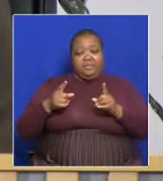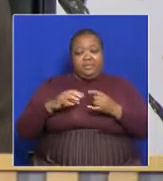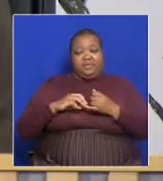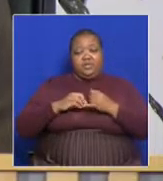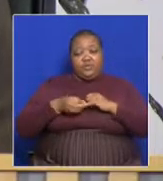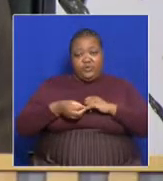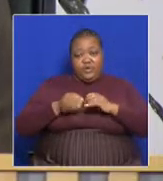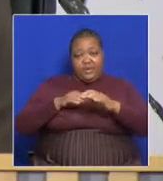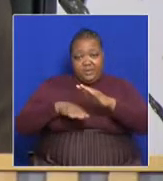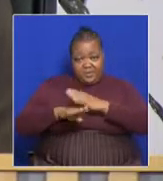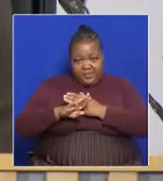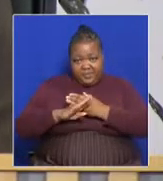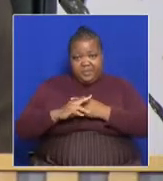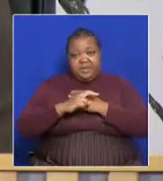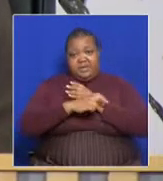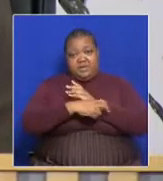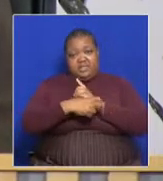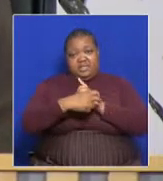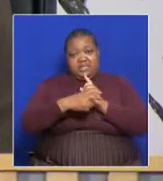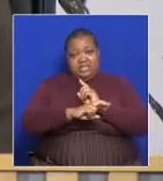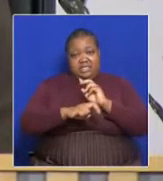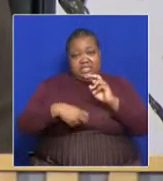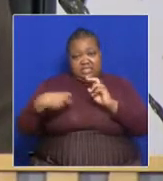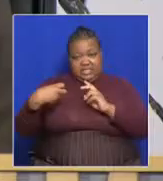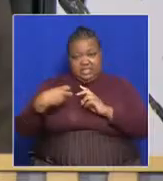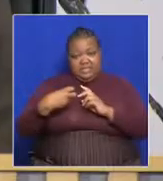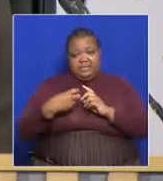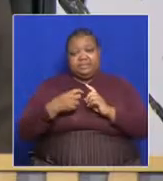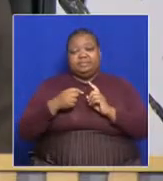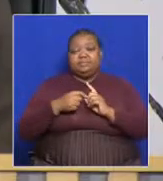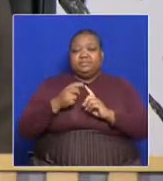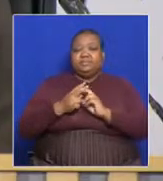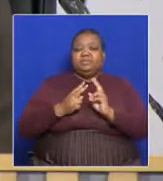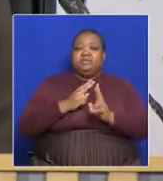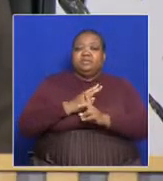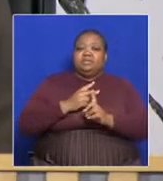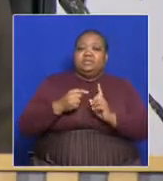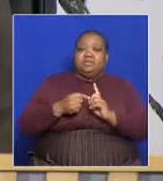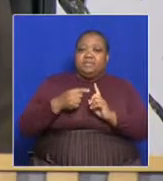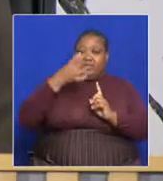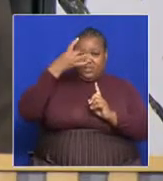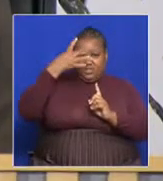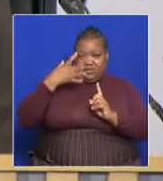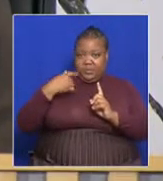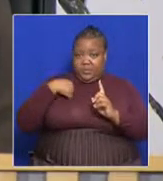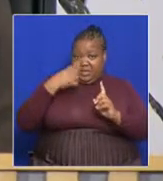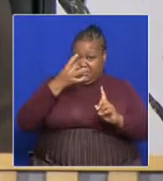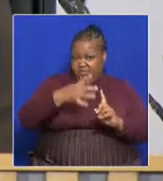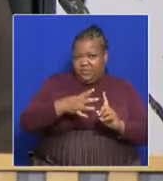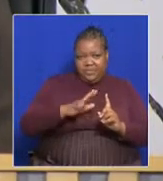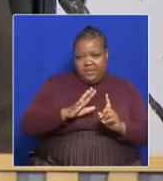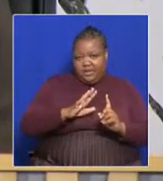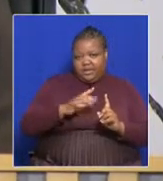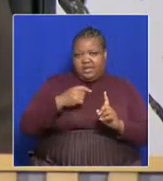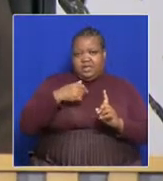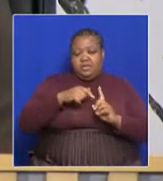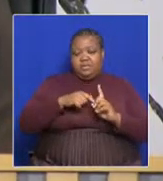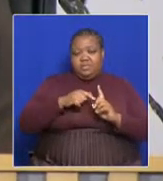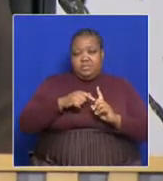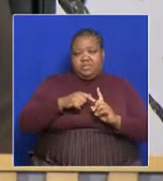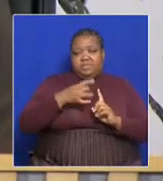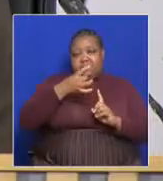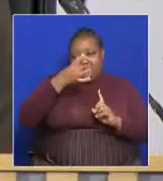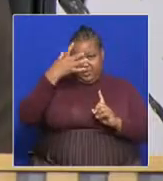Shepstone. Once again, it's the Brigadier who's informing me. If it was vice versa, if I was the one who